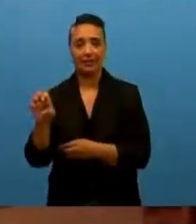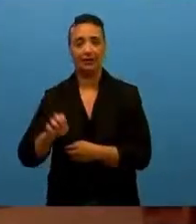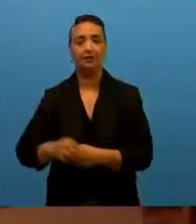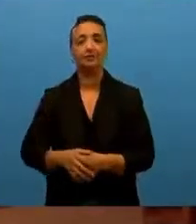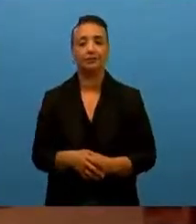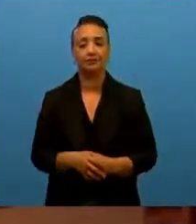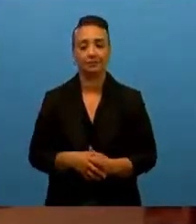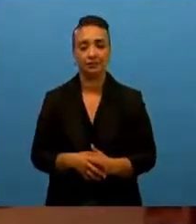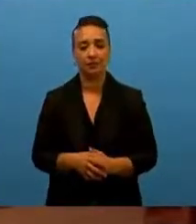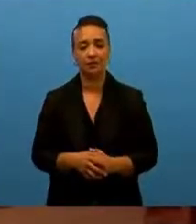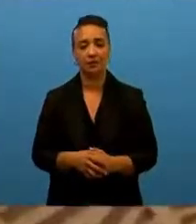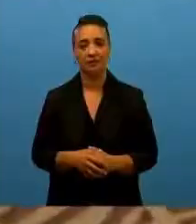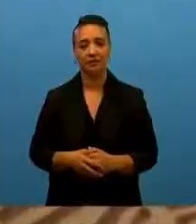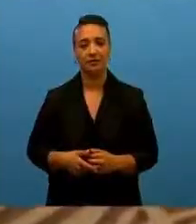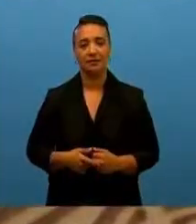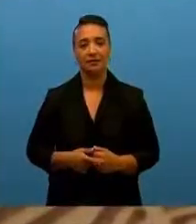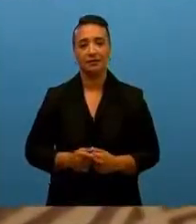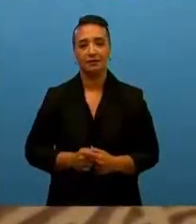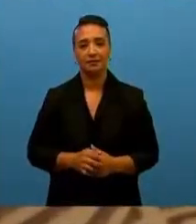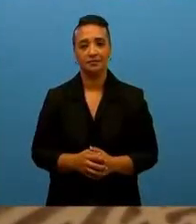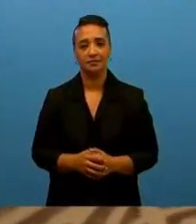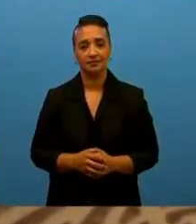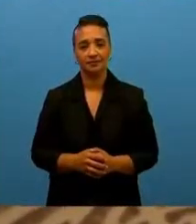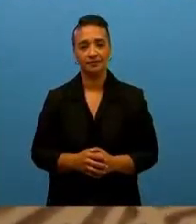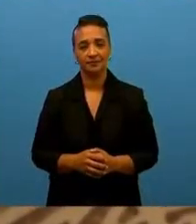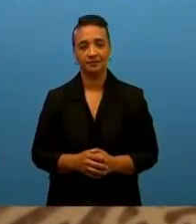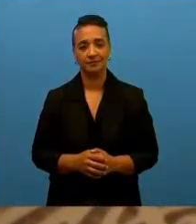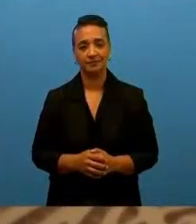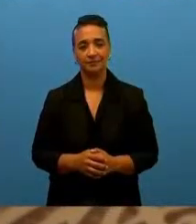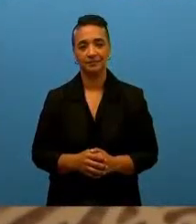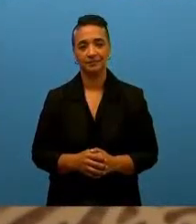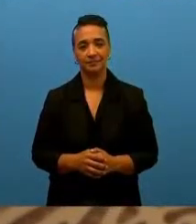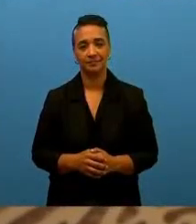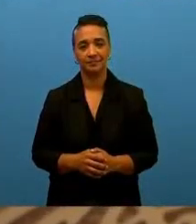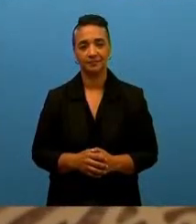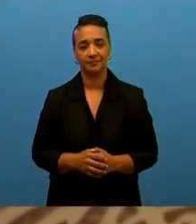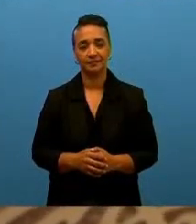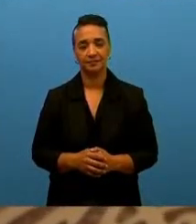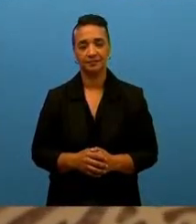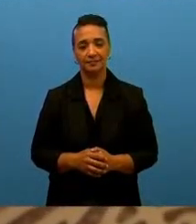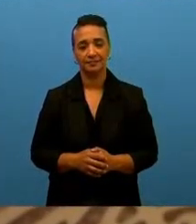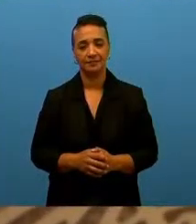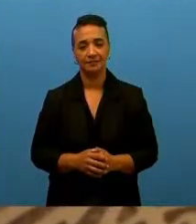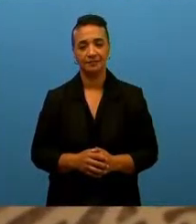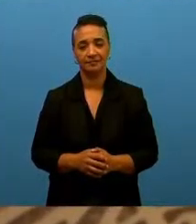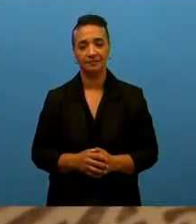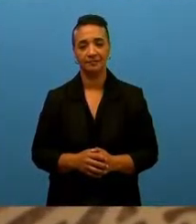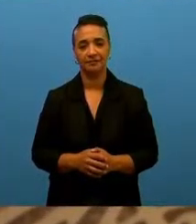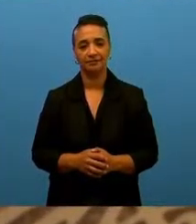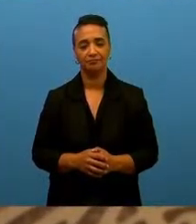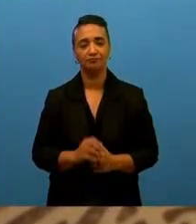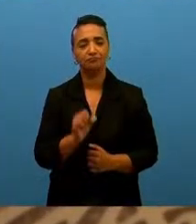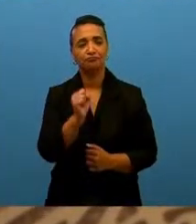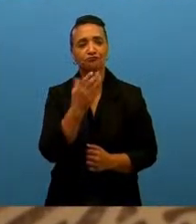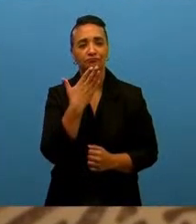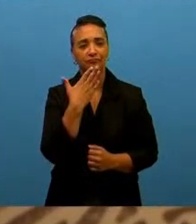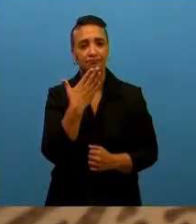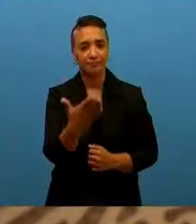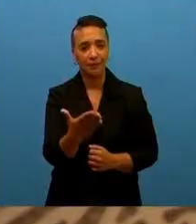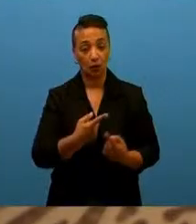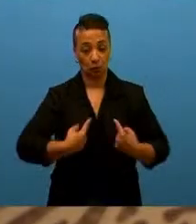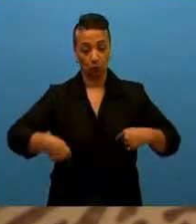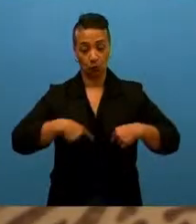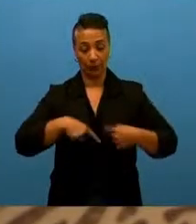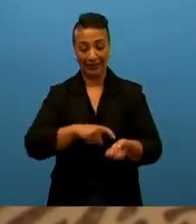Thank you. In this joint statement, the Coalition for the Human Rights of Indigenous Peoples welcomes